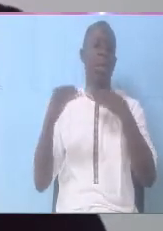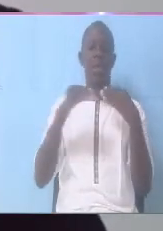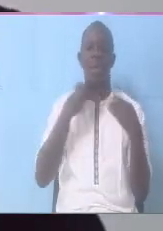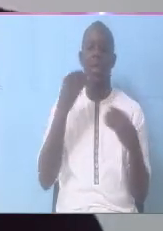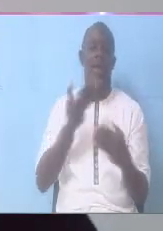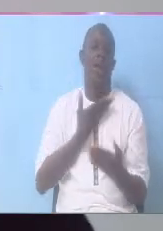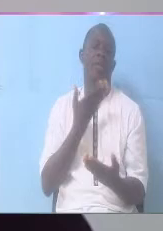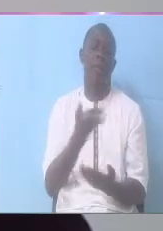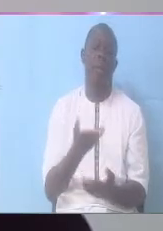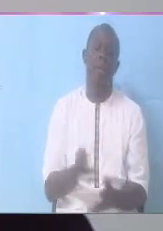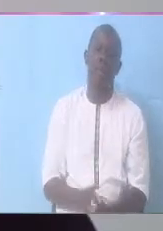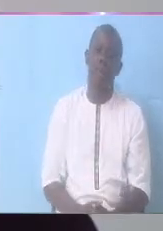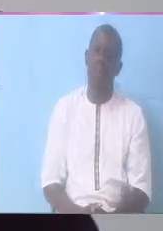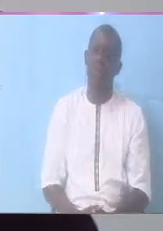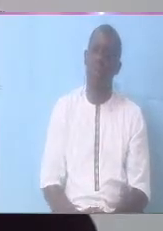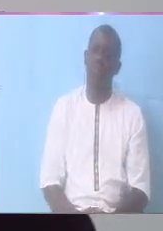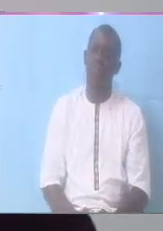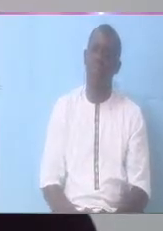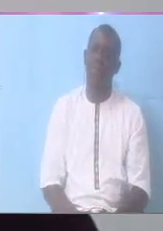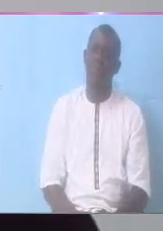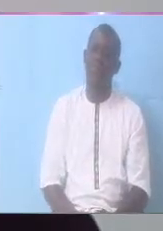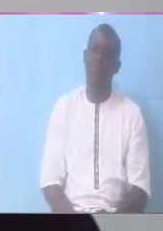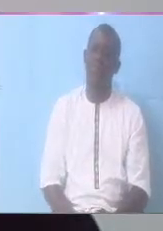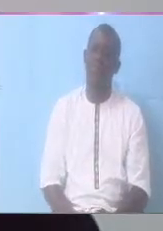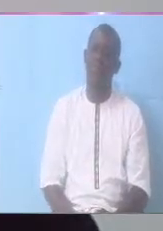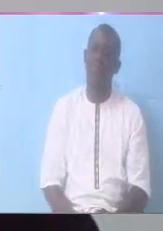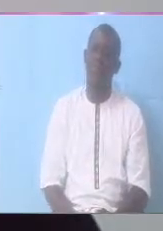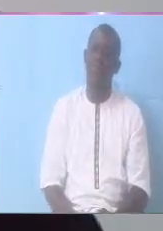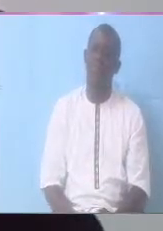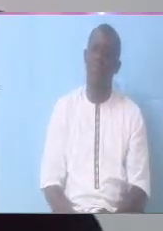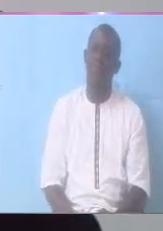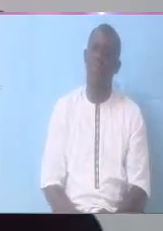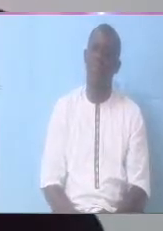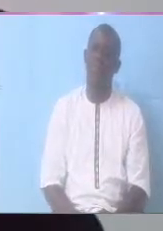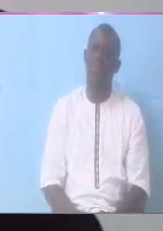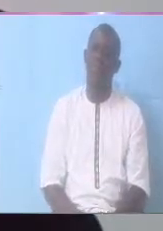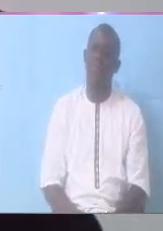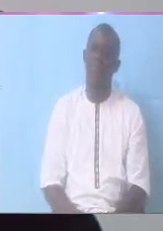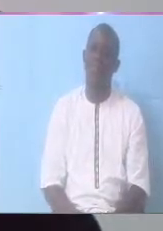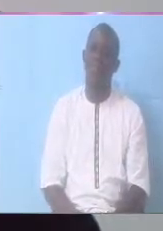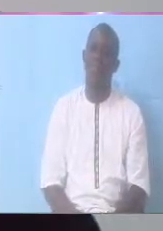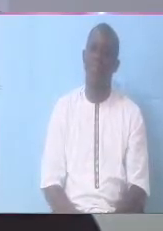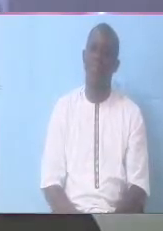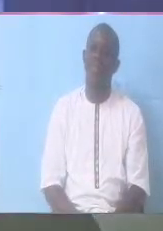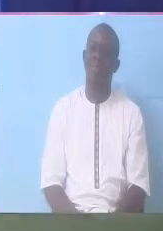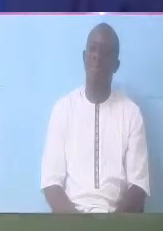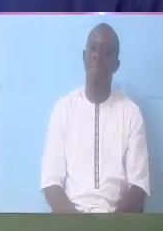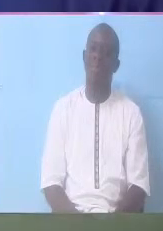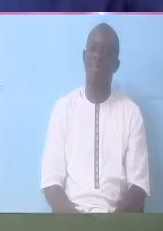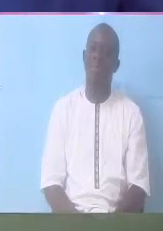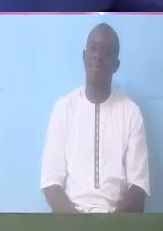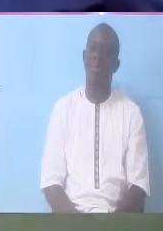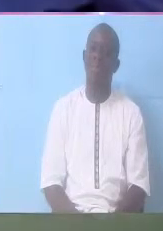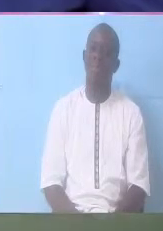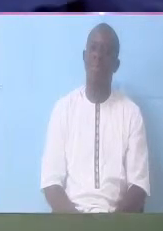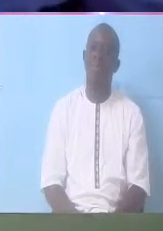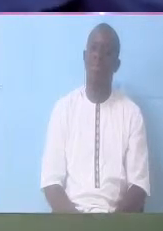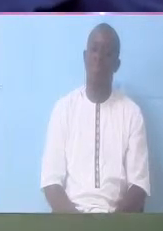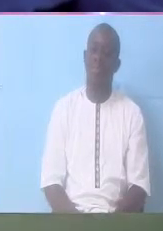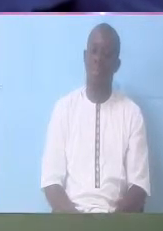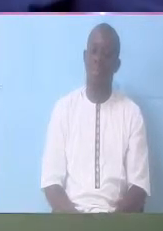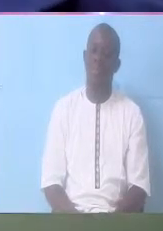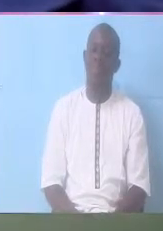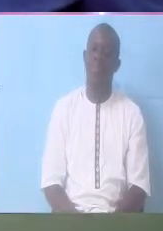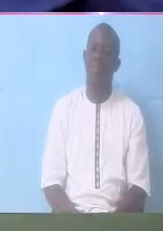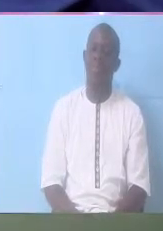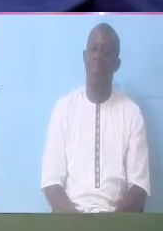yole drom fonye adunga nata laba nyadi mune keta wole nata sabu hanu fonye molu yefa. And he said to me